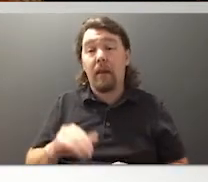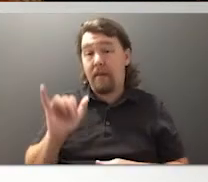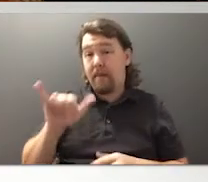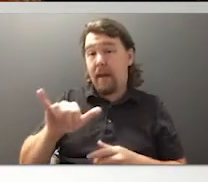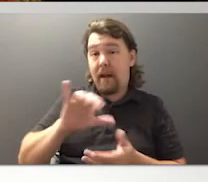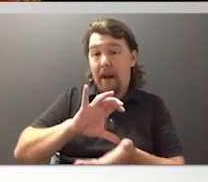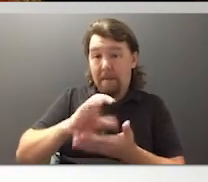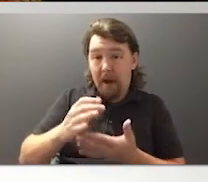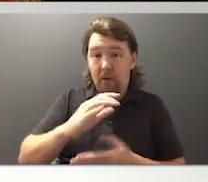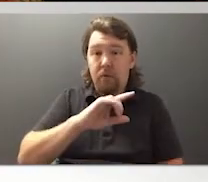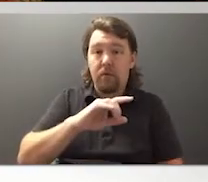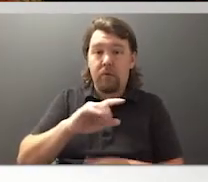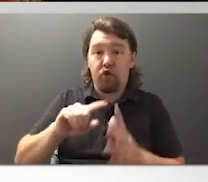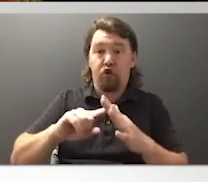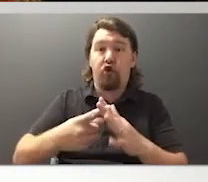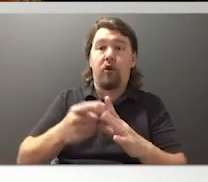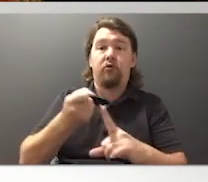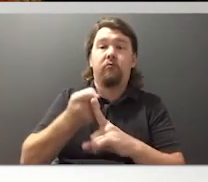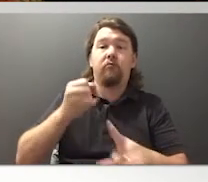July 1st.